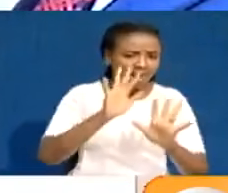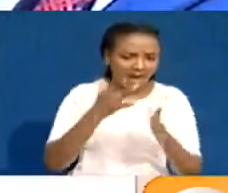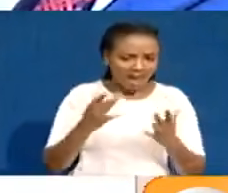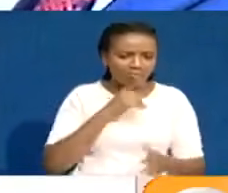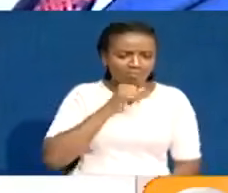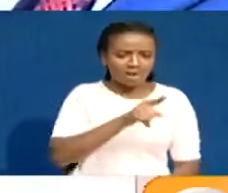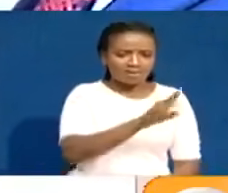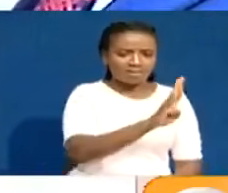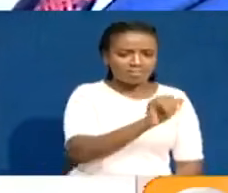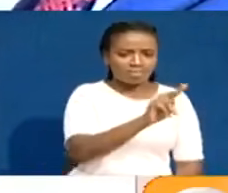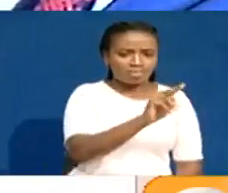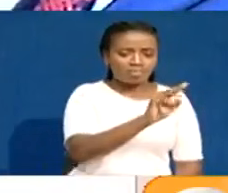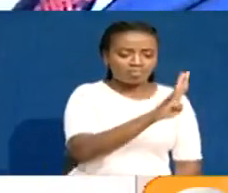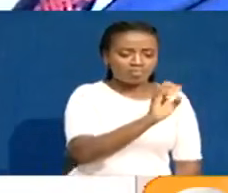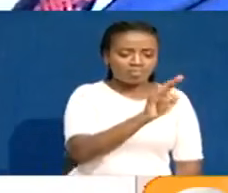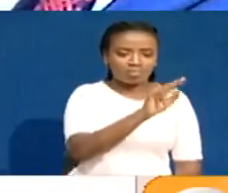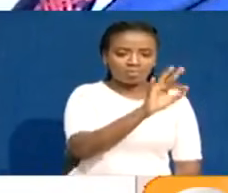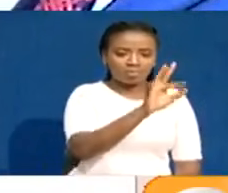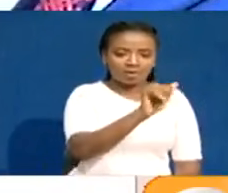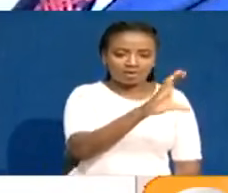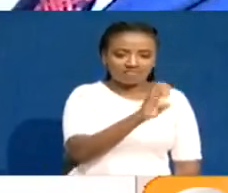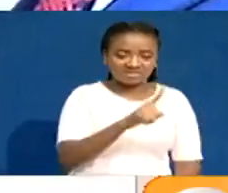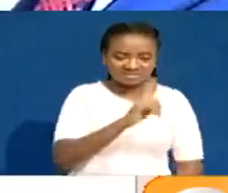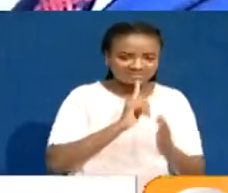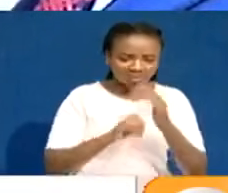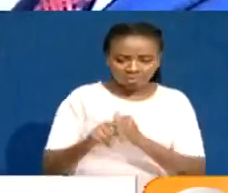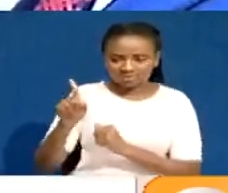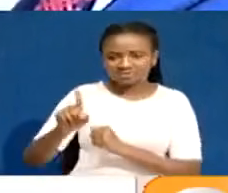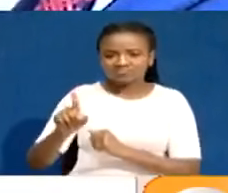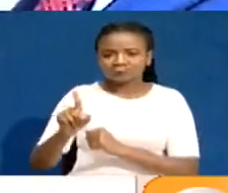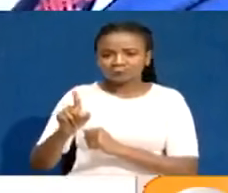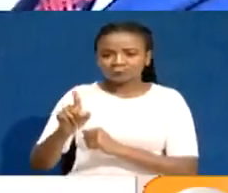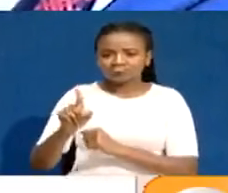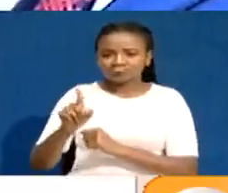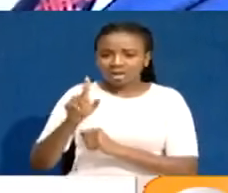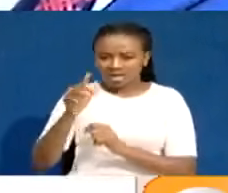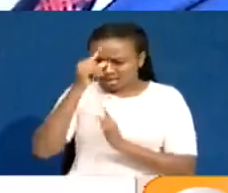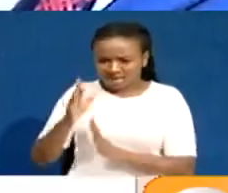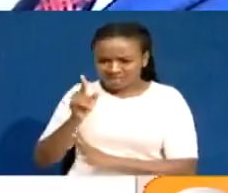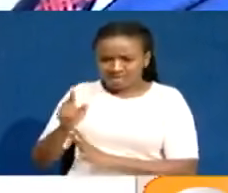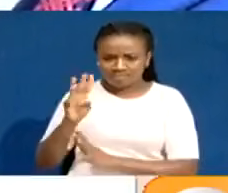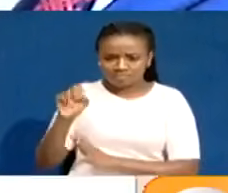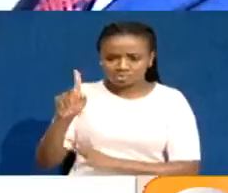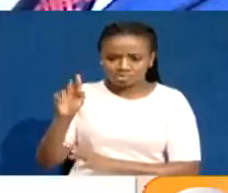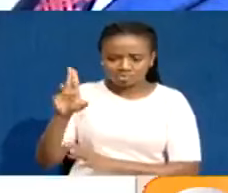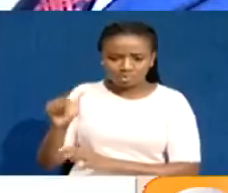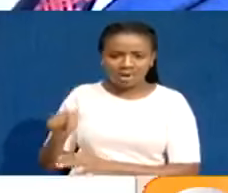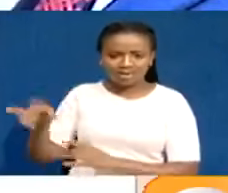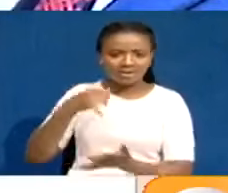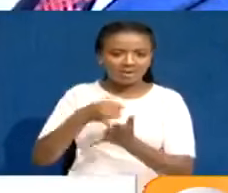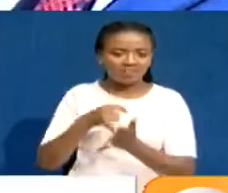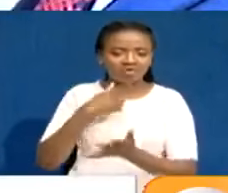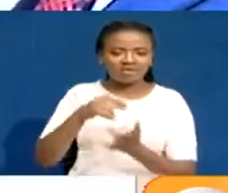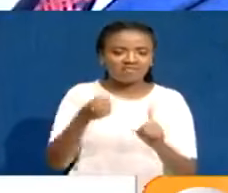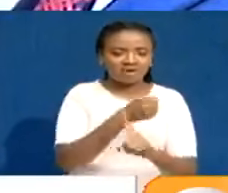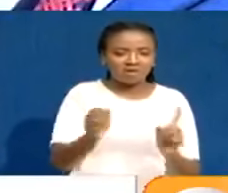Bonface Mwangi over claims of the governor's involvement in an attack on Mwangi's home. Through his lawyer, Governor Mutua has demanded the withdrawal